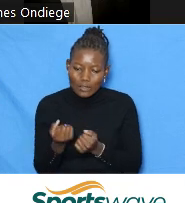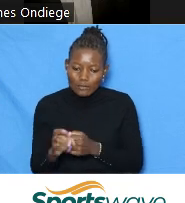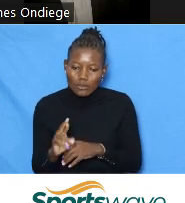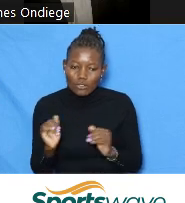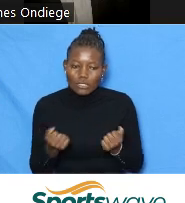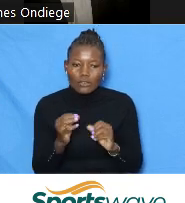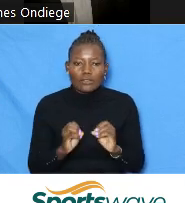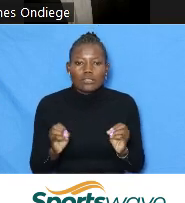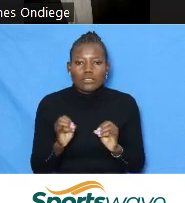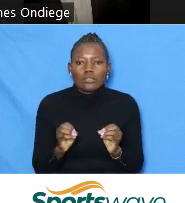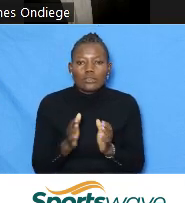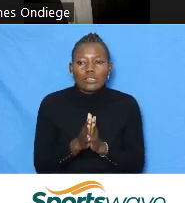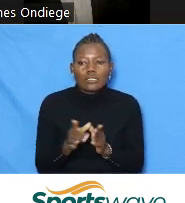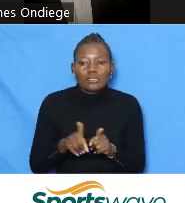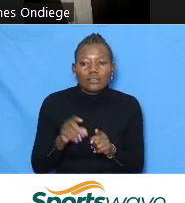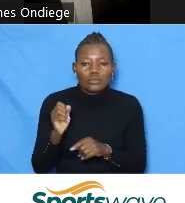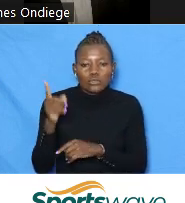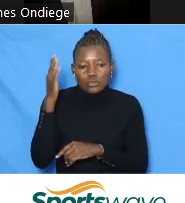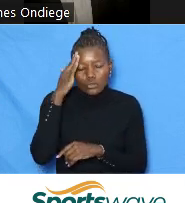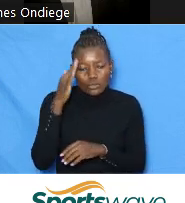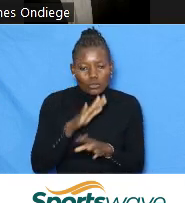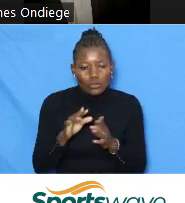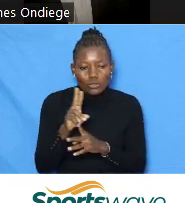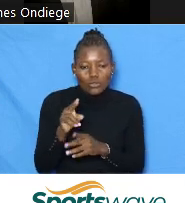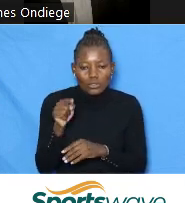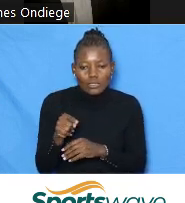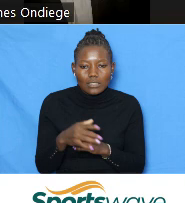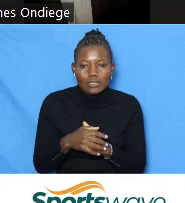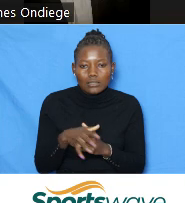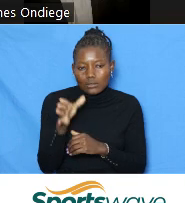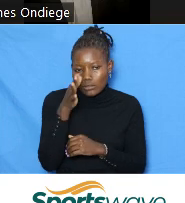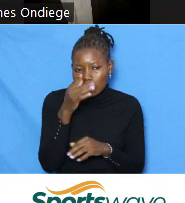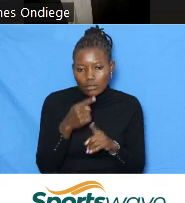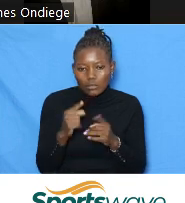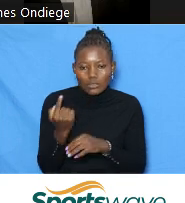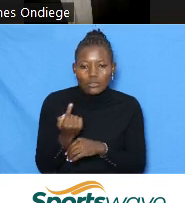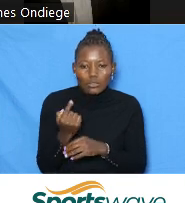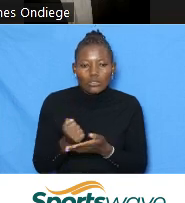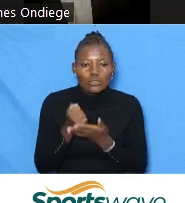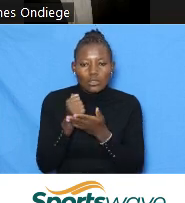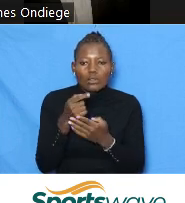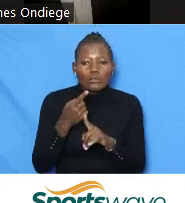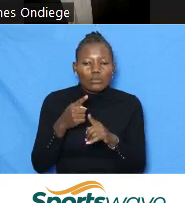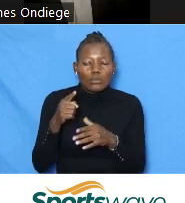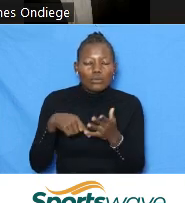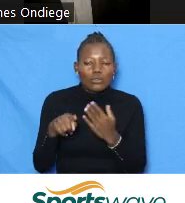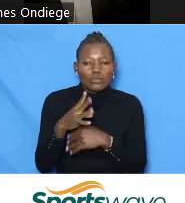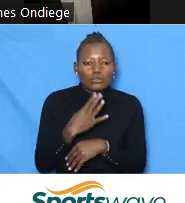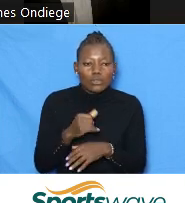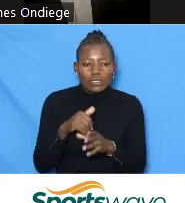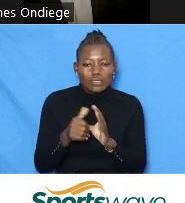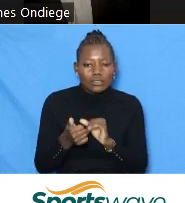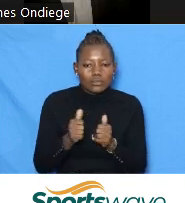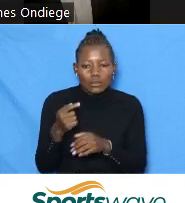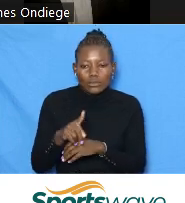unsafe. And you need to know that you're not using this supplementation to cheat, but just to supplement what you require in your sport,